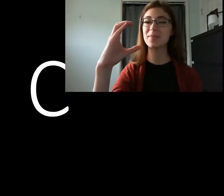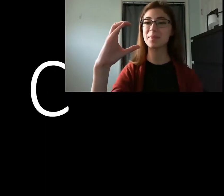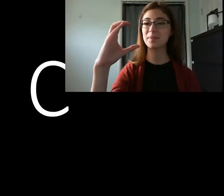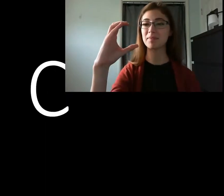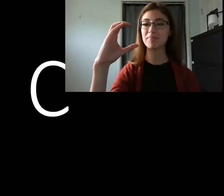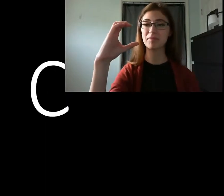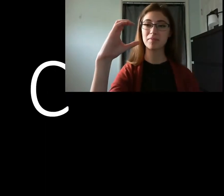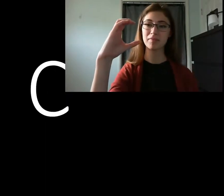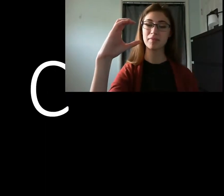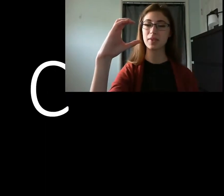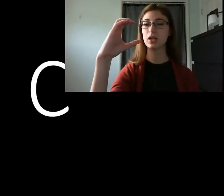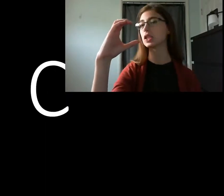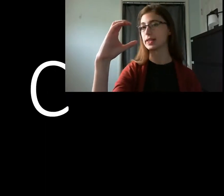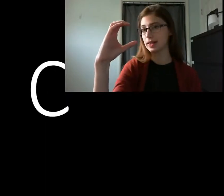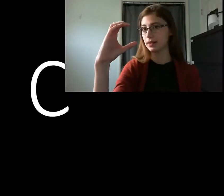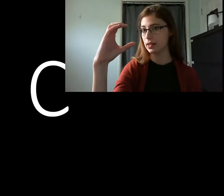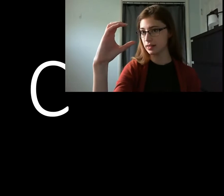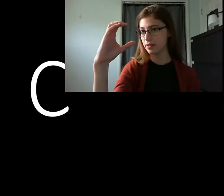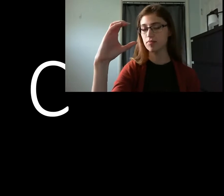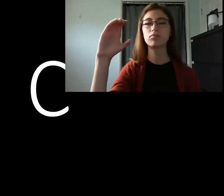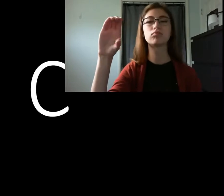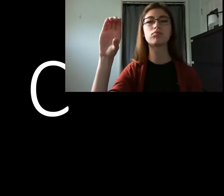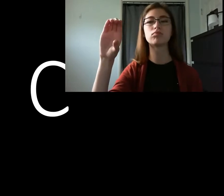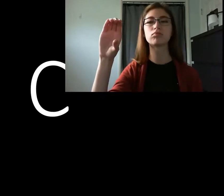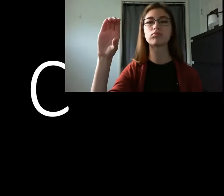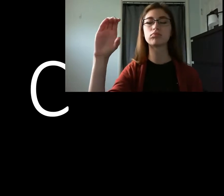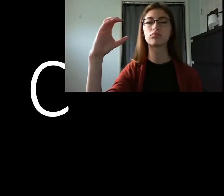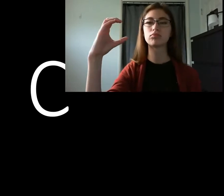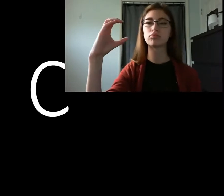C. Looks like the letter C.